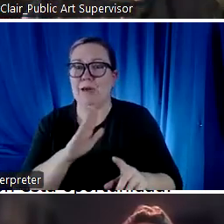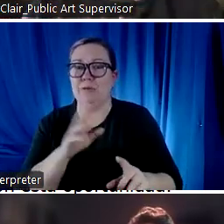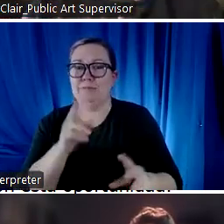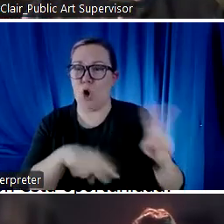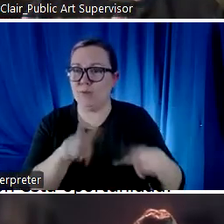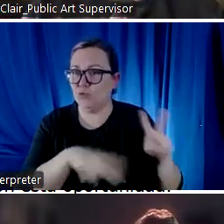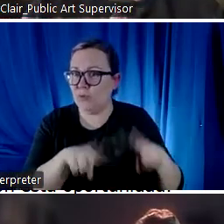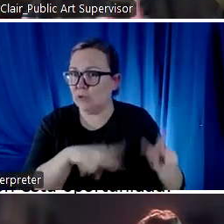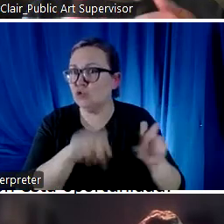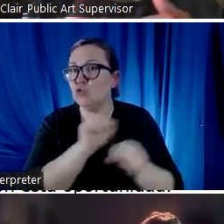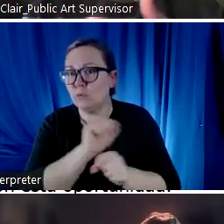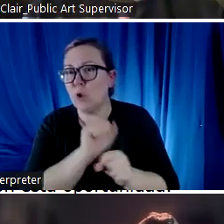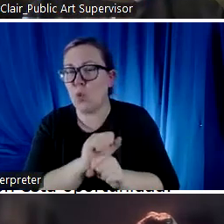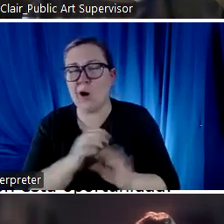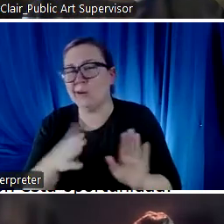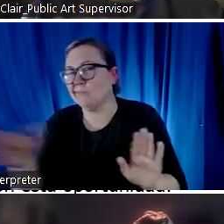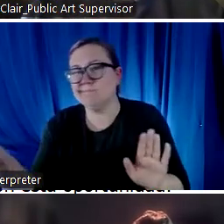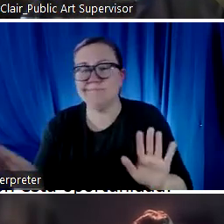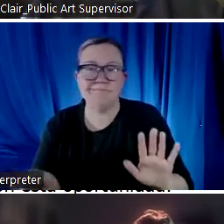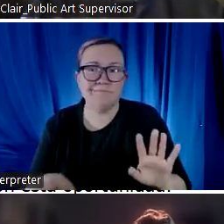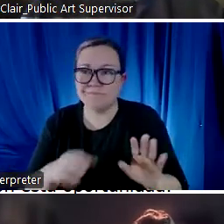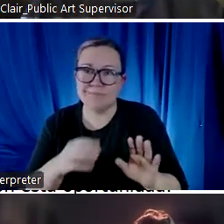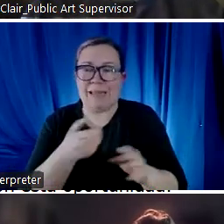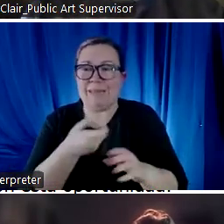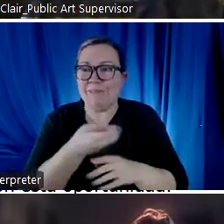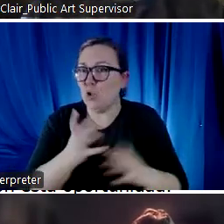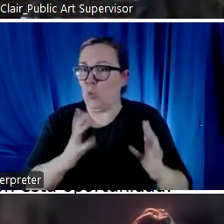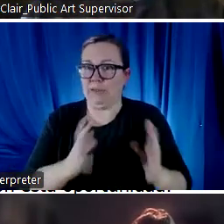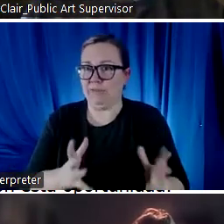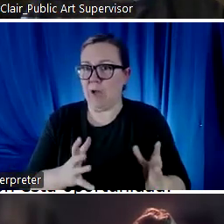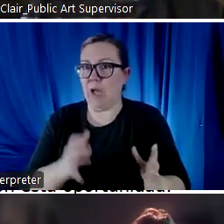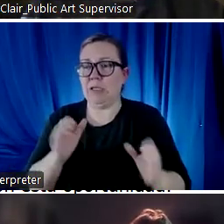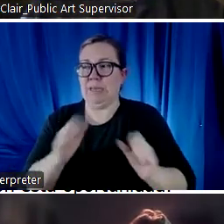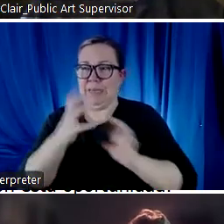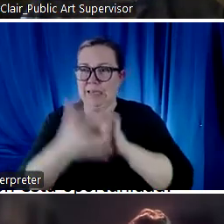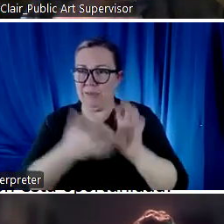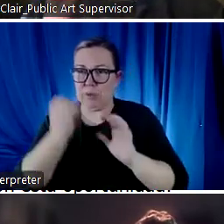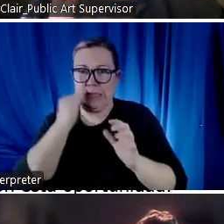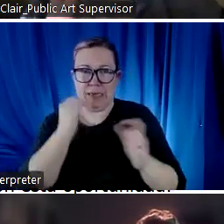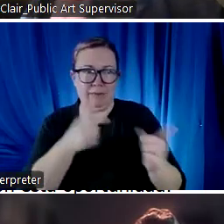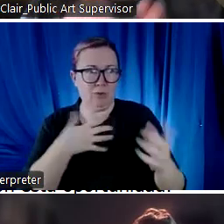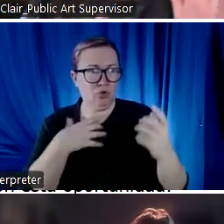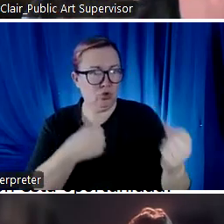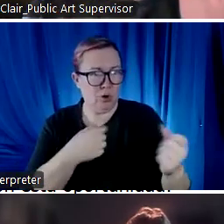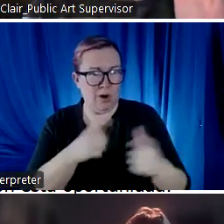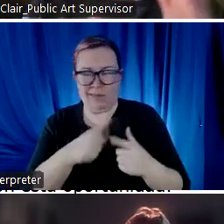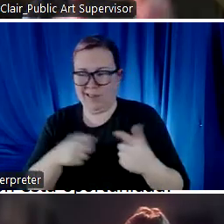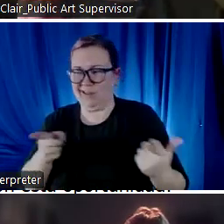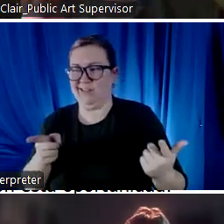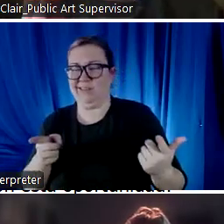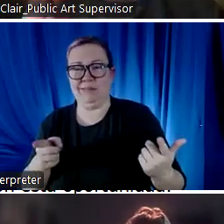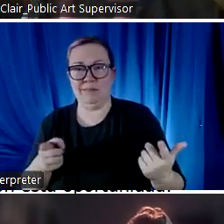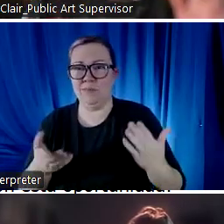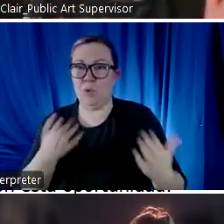observation of who you are as an artist. It can be confusing for them if you present maybe one painting,